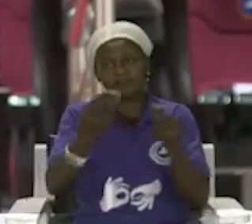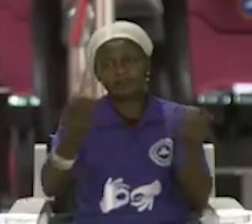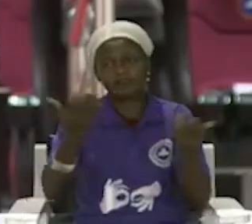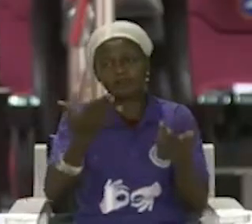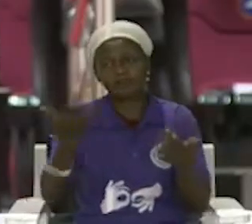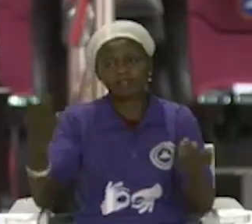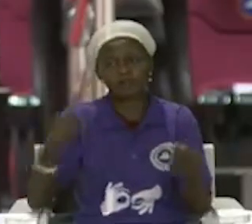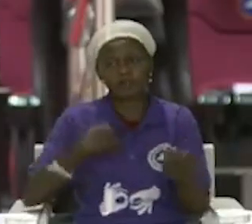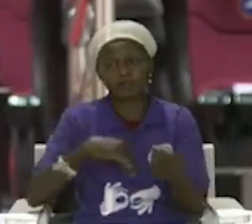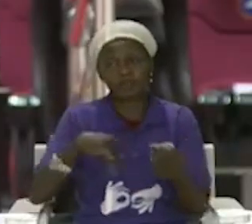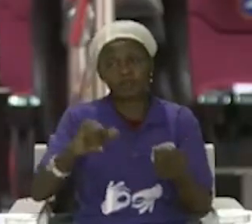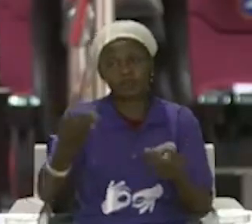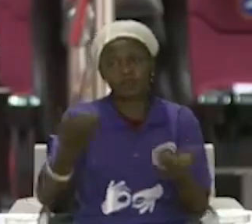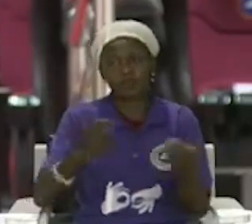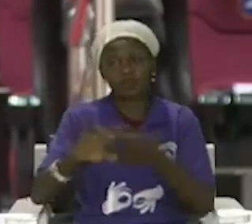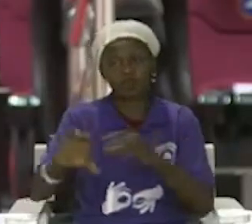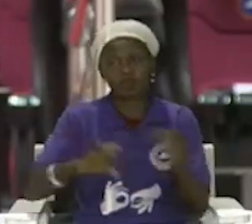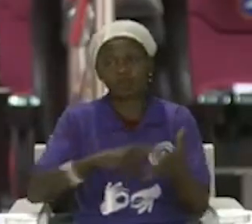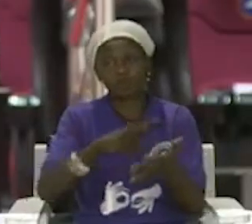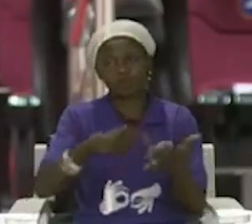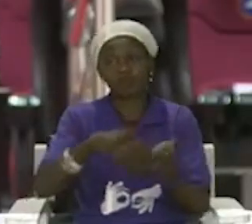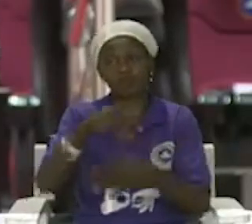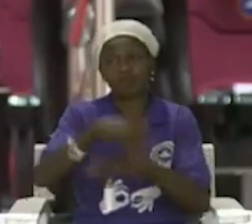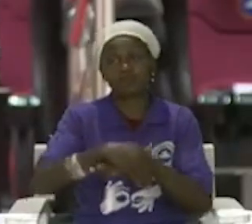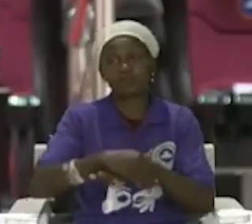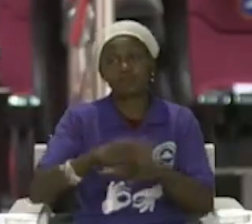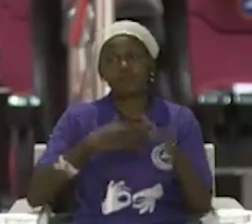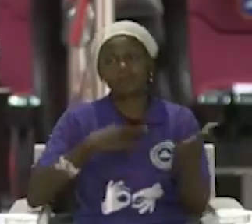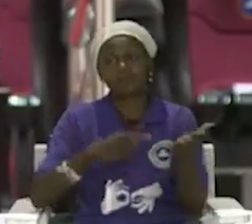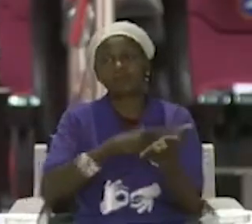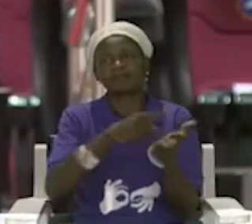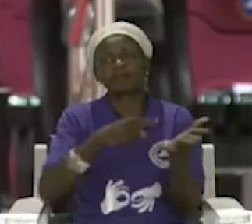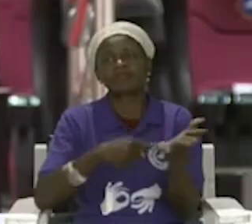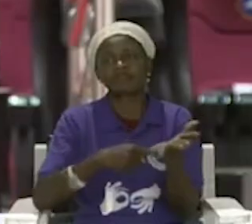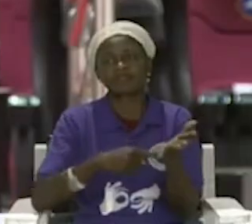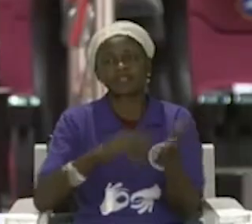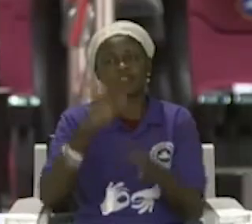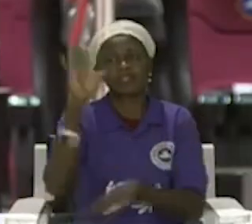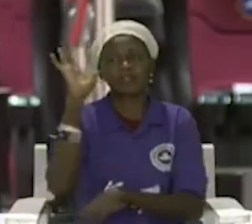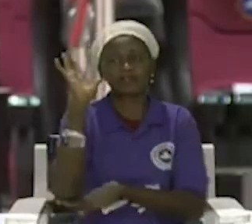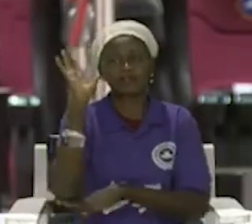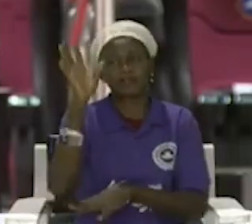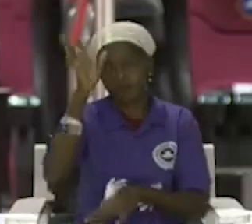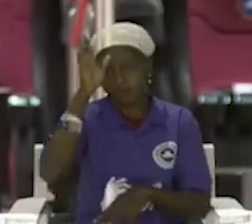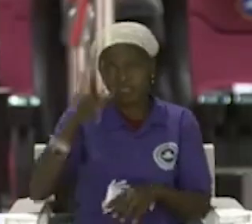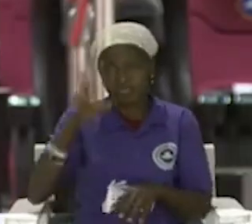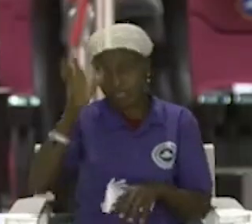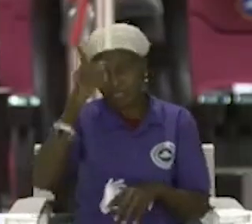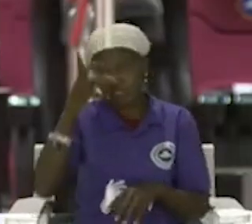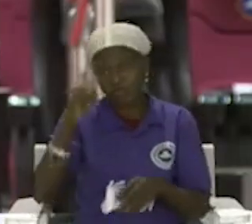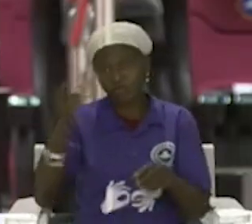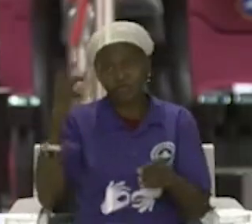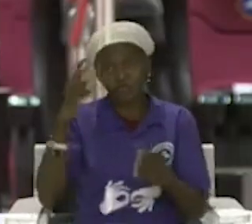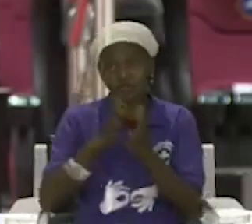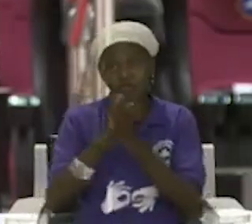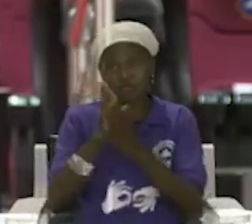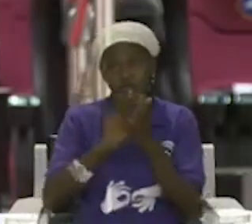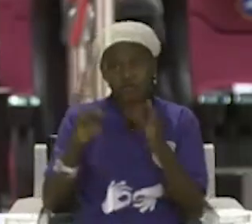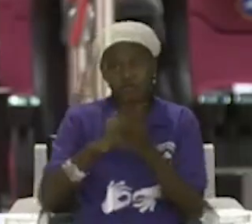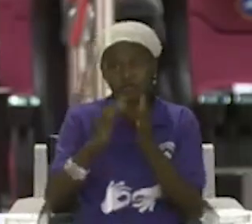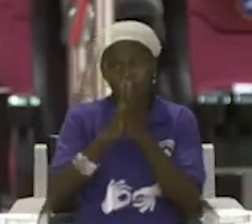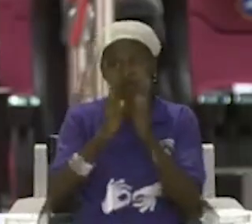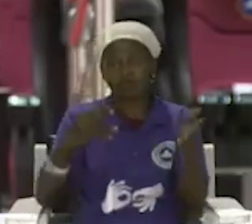do tonight. This afternoon, while I was praying in my prayer